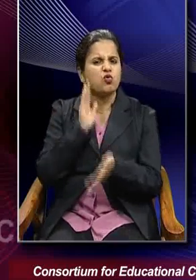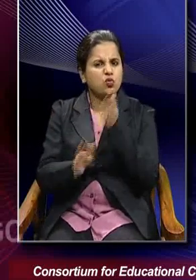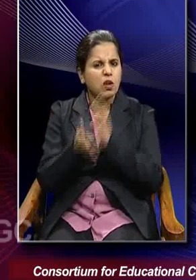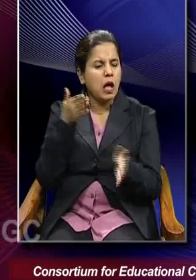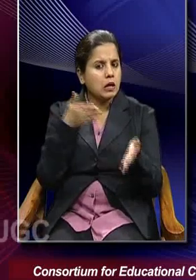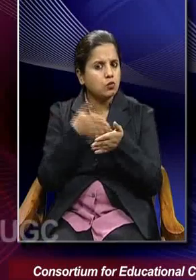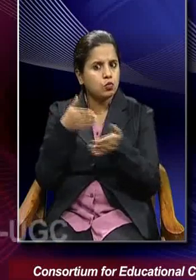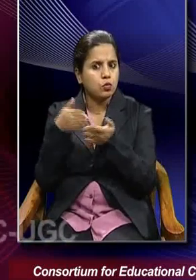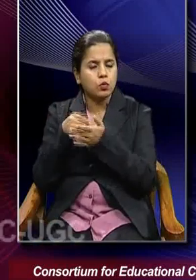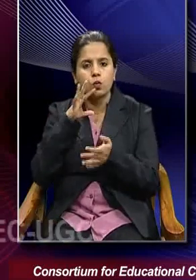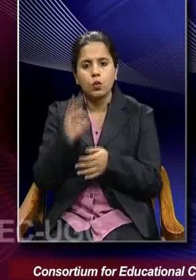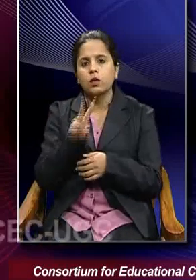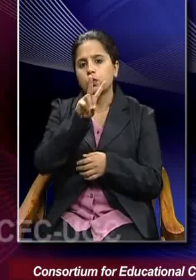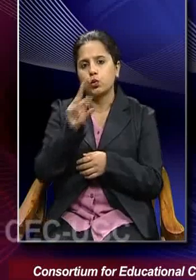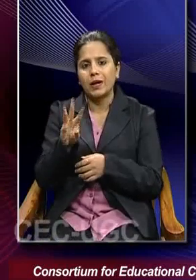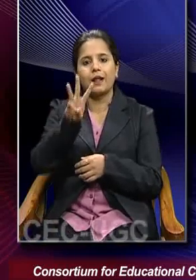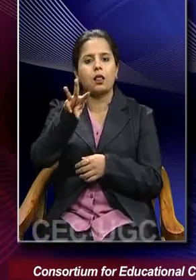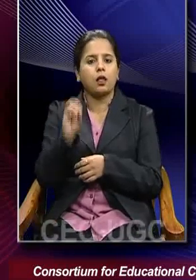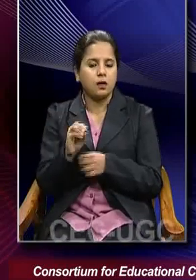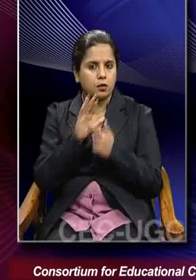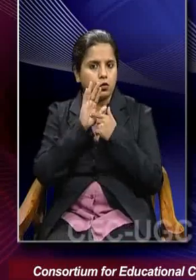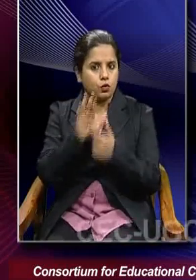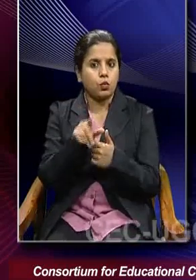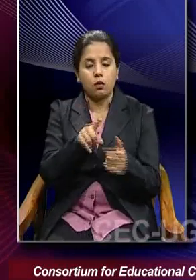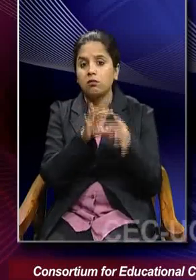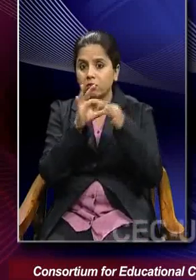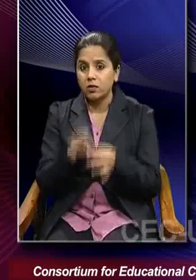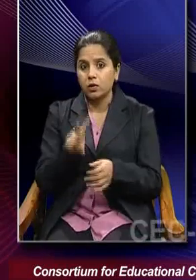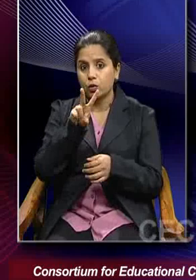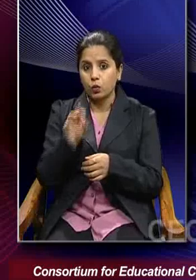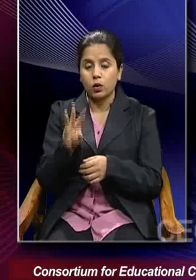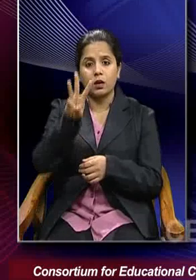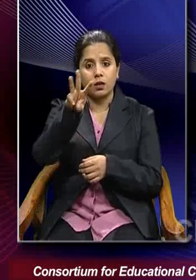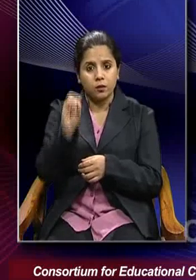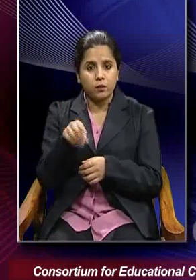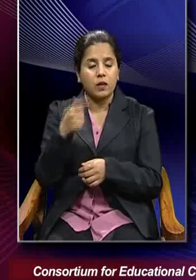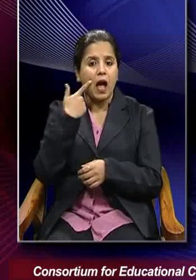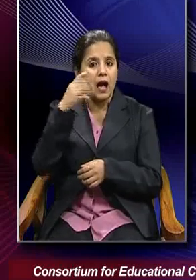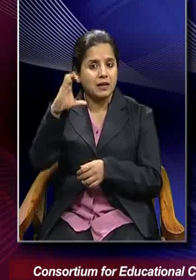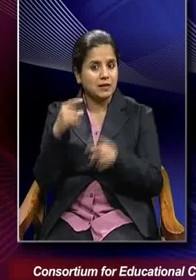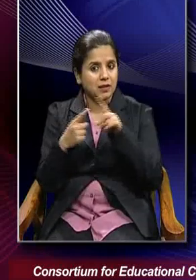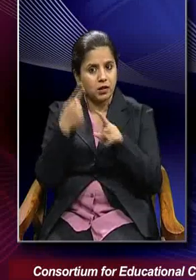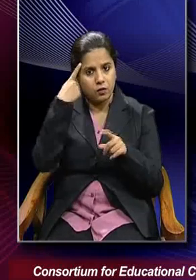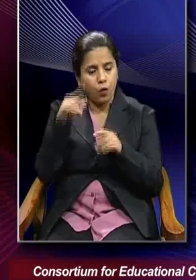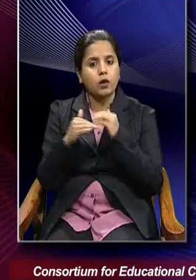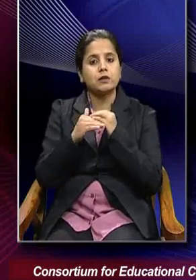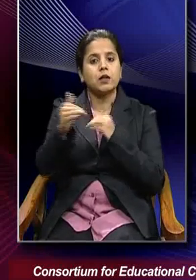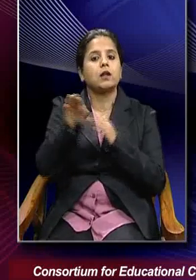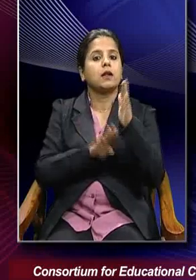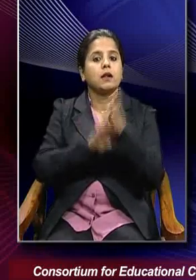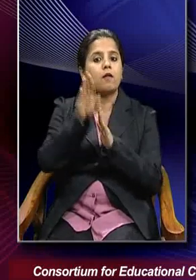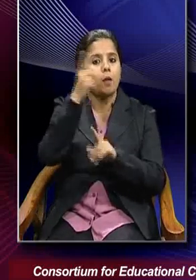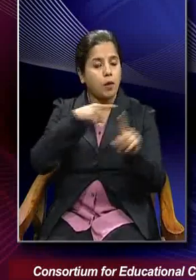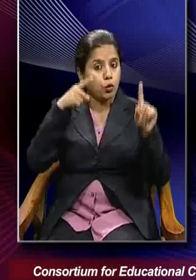with reference to 2030. The Connect 2030, that is ICTs for Sustainable Development